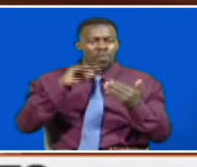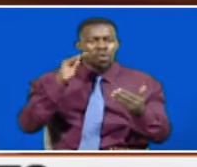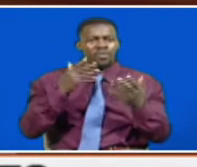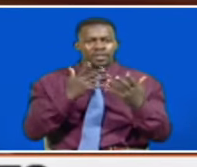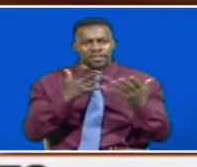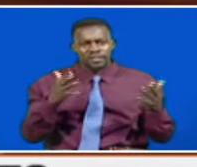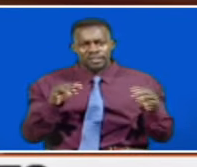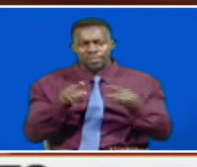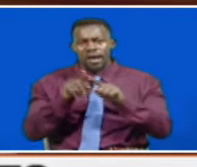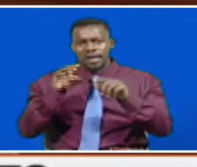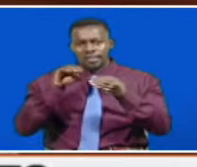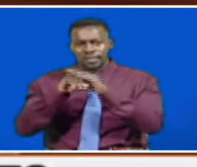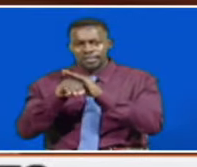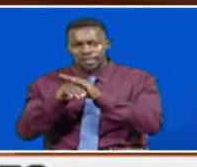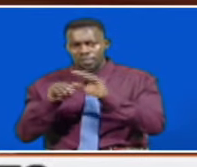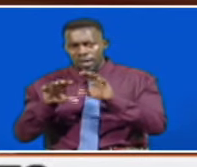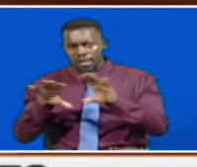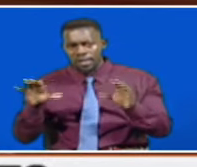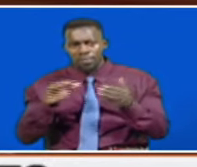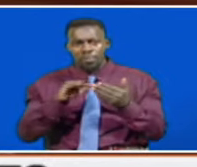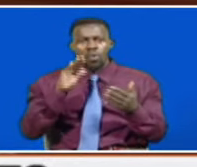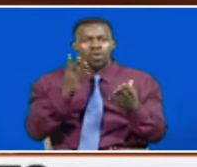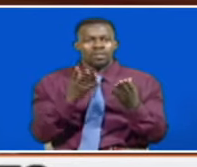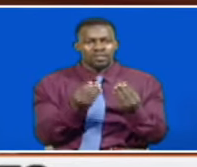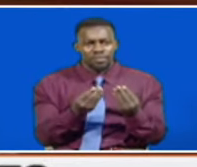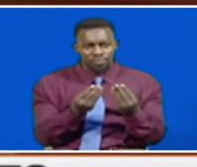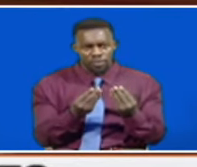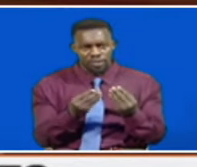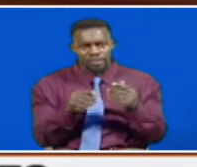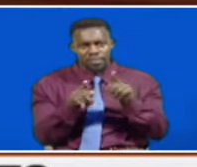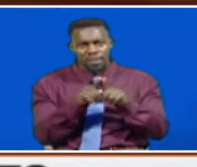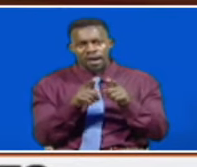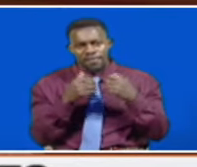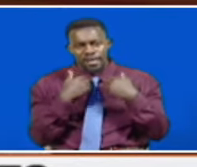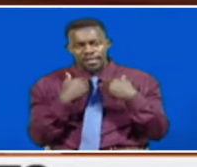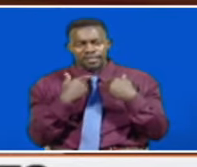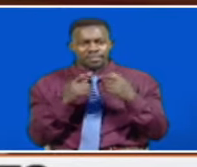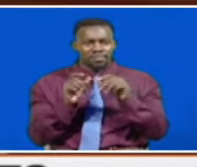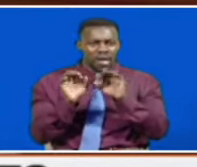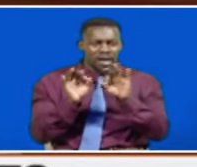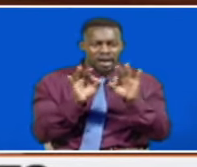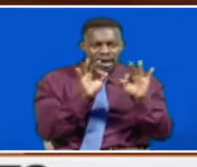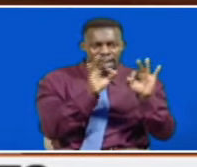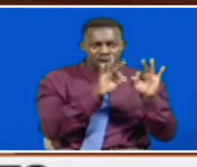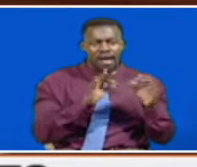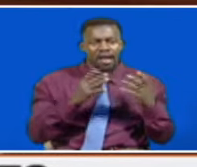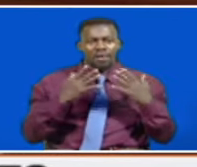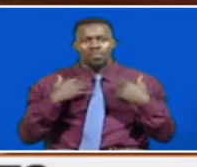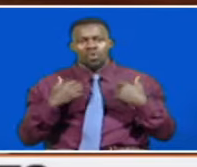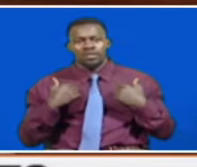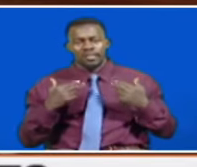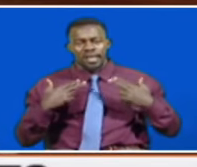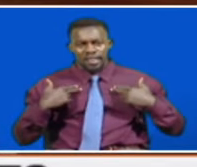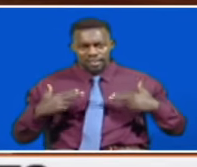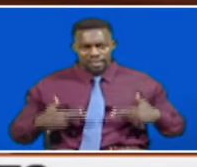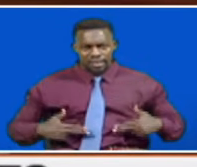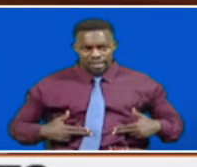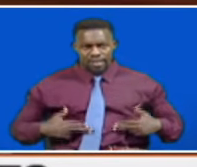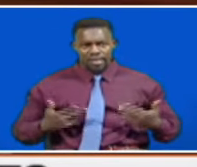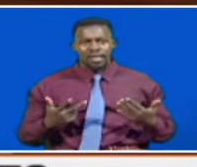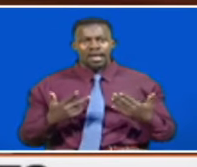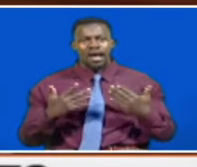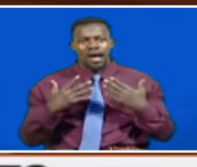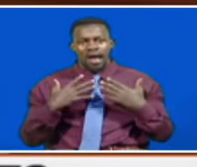marketing, issues of improving breeds, issues of improving health, the veterinary health